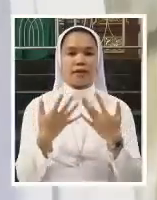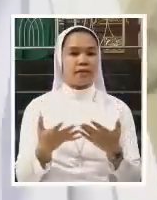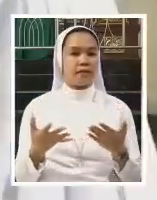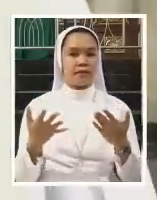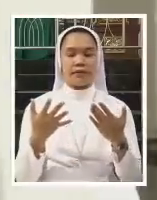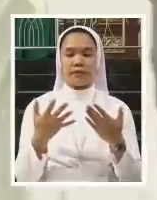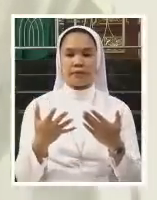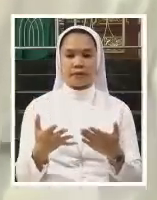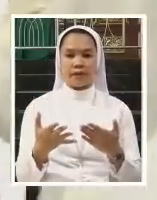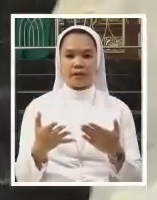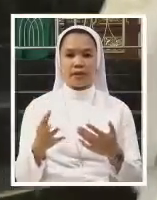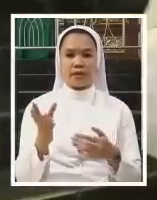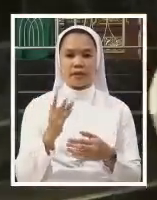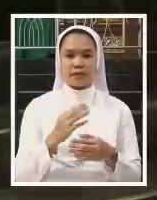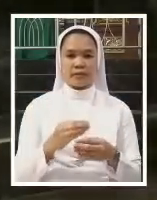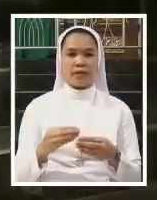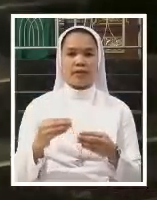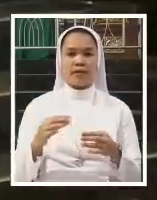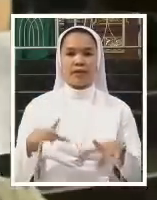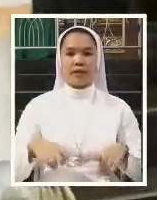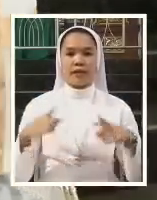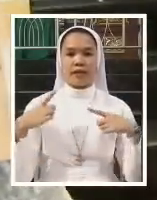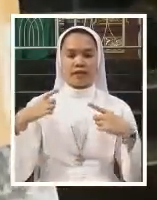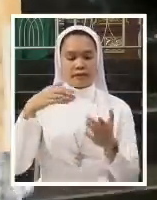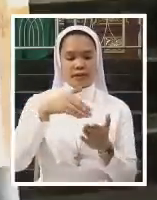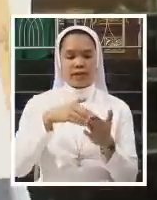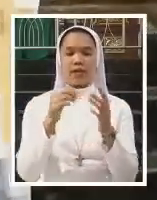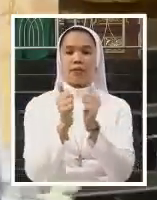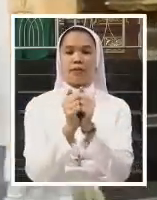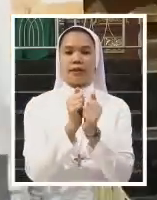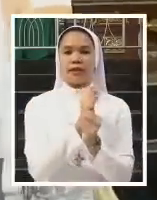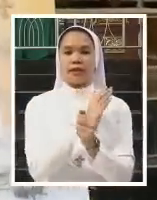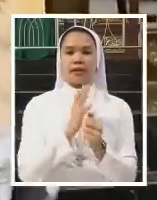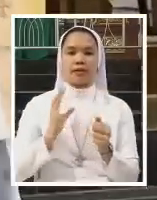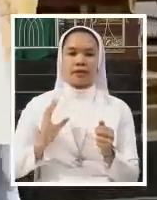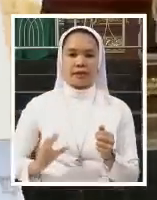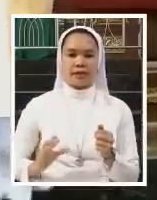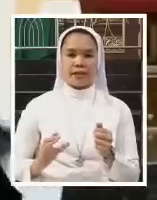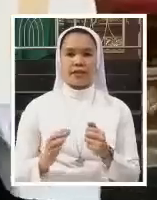insinda mamumundag liwat kay Kristo.